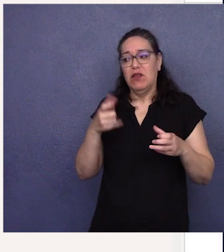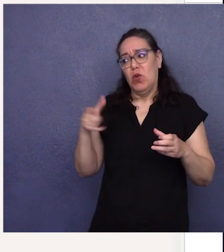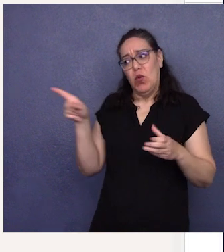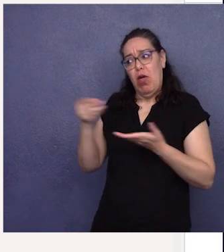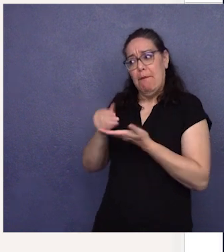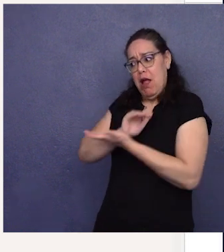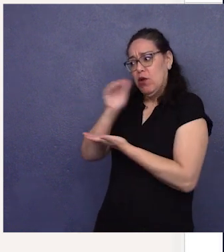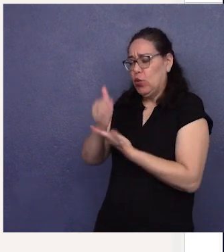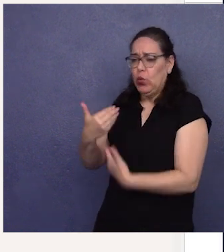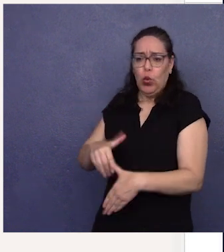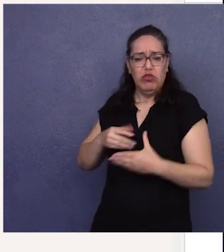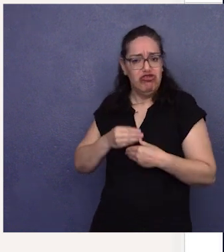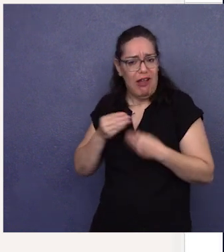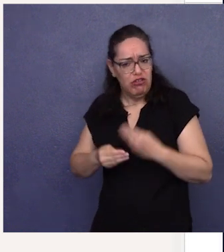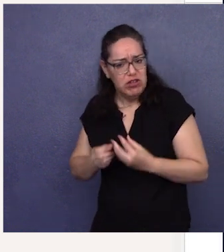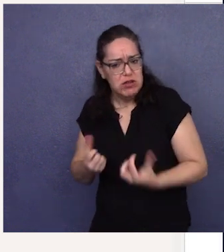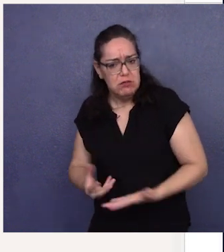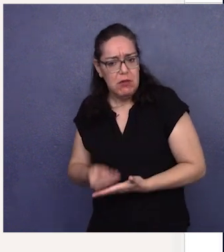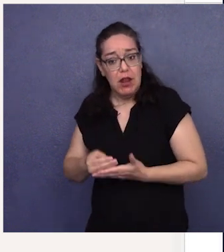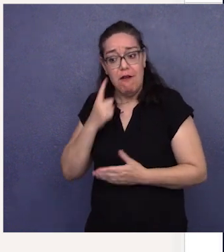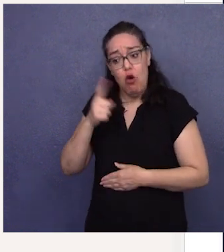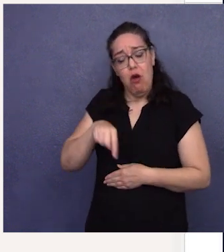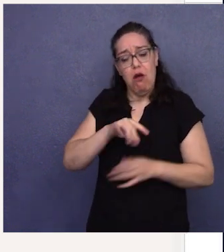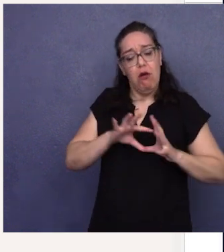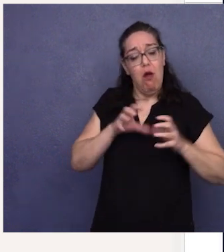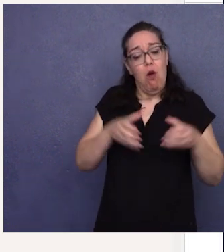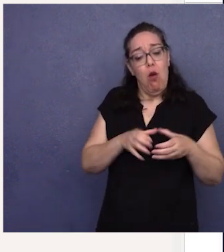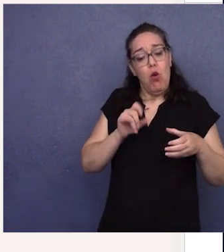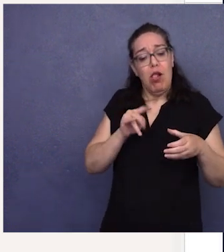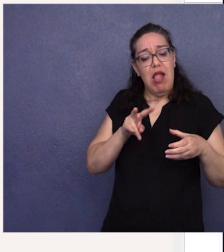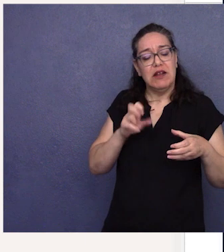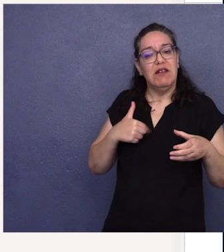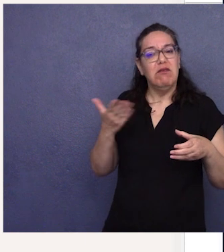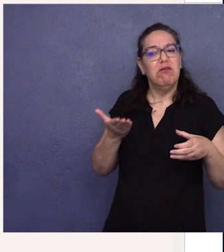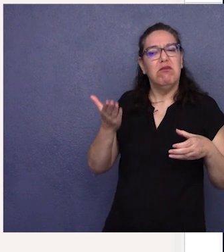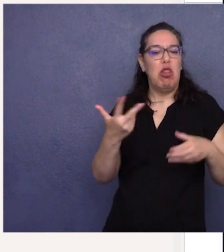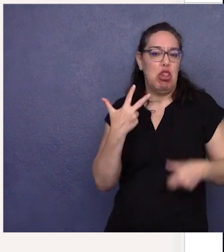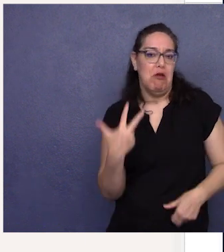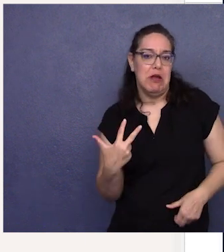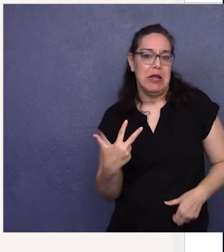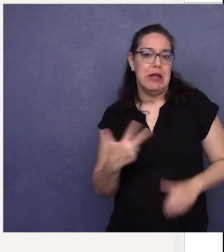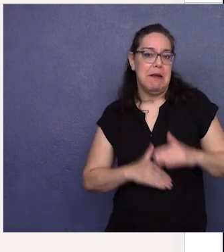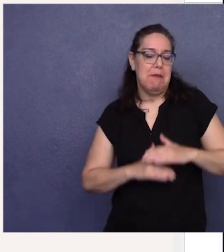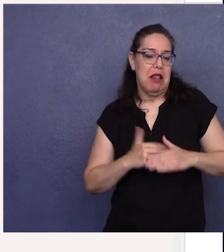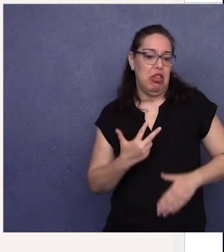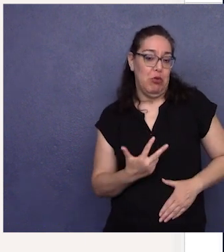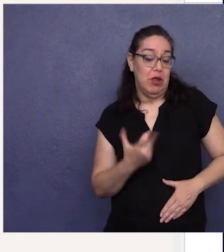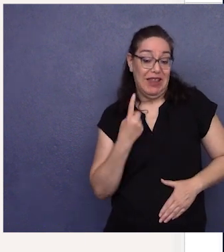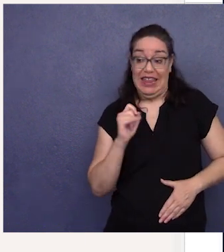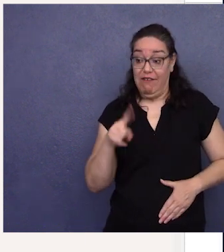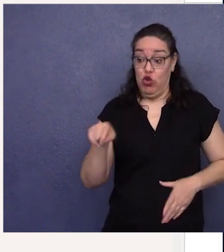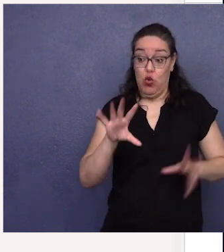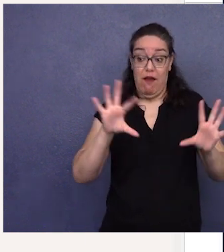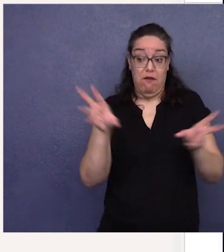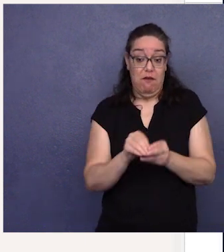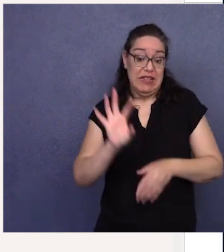amounts of money for the collective. I would say 3 maximum. If there's 6 in your collective, split it into